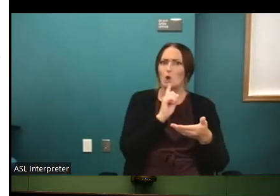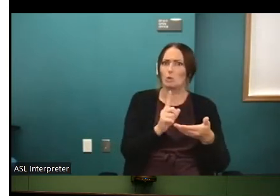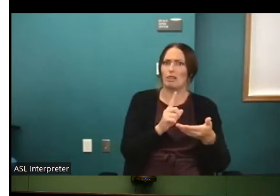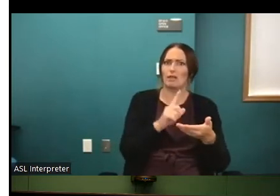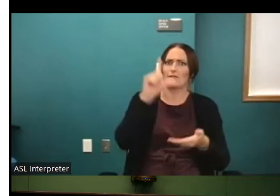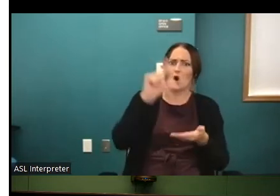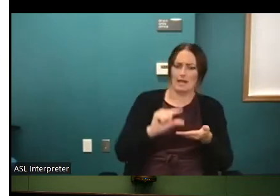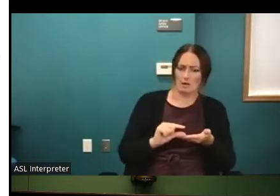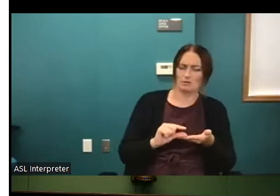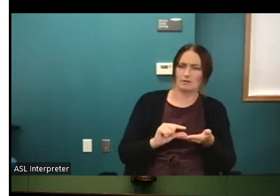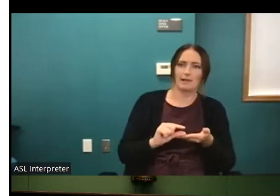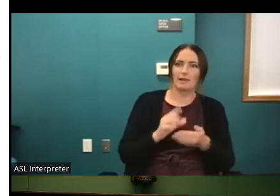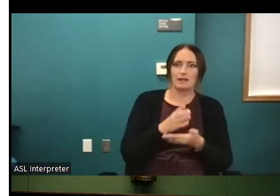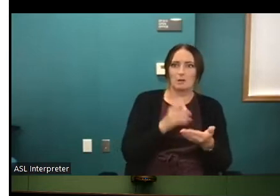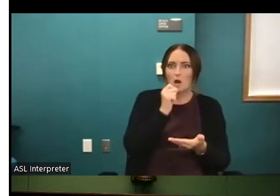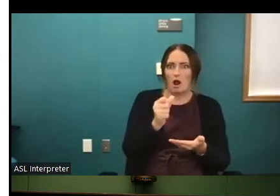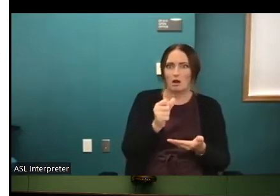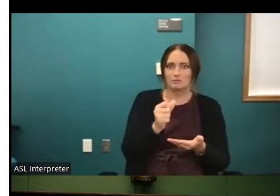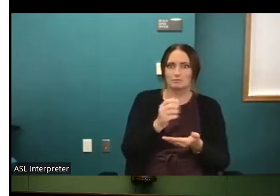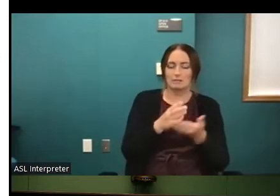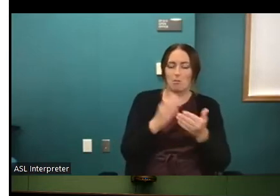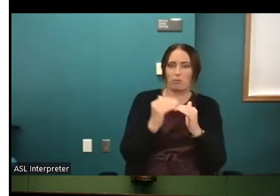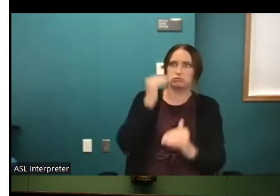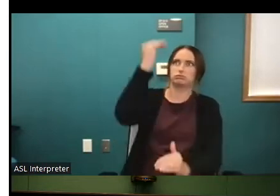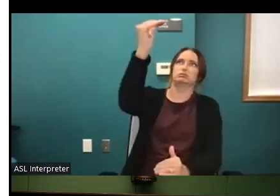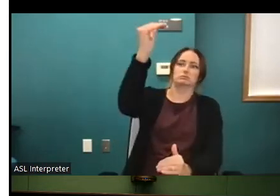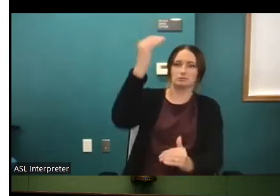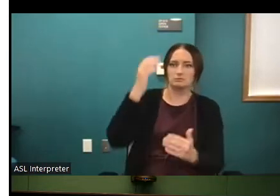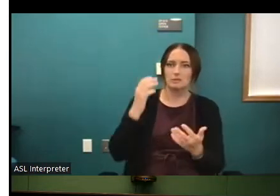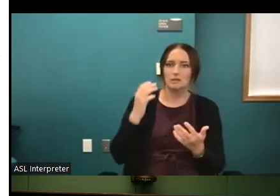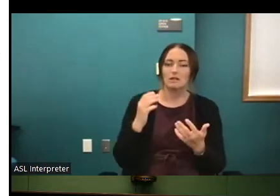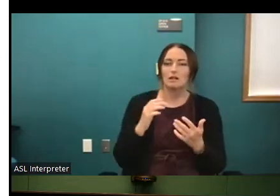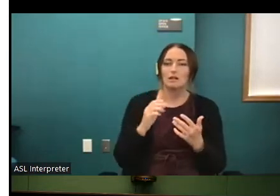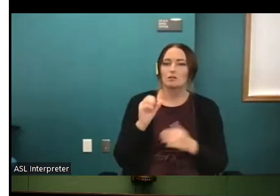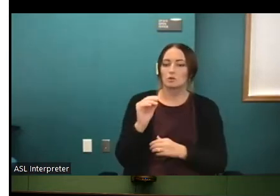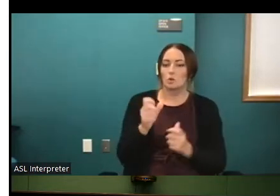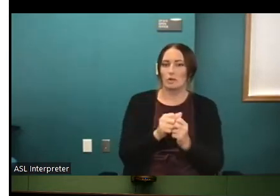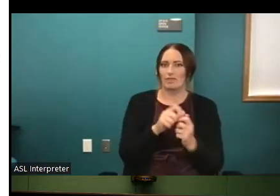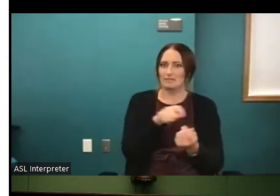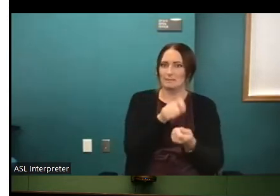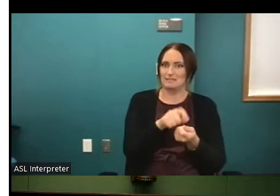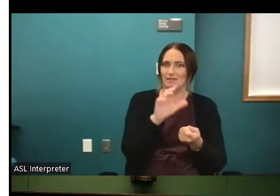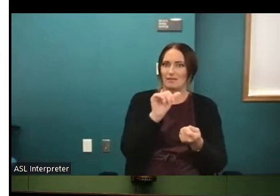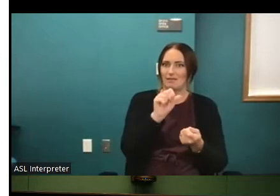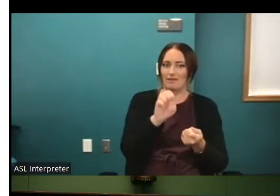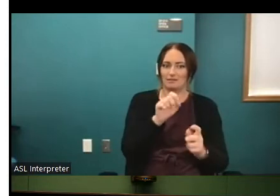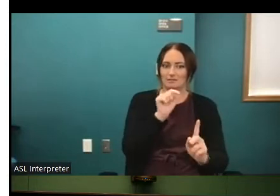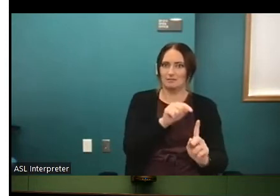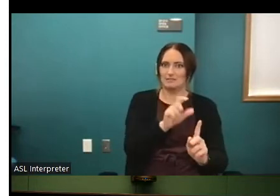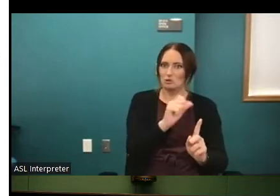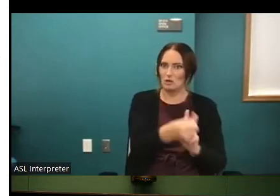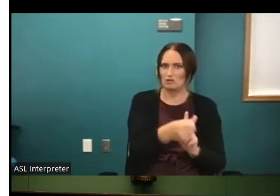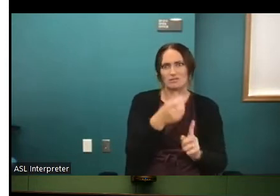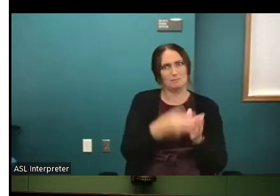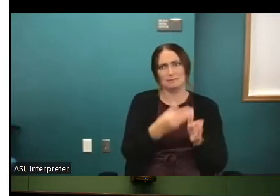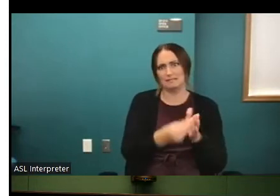but some of them are not. Some of them are up here. And in those specific cases, you're missing a bunch. So